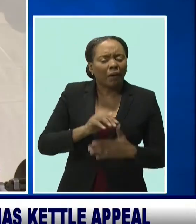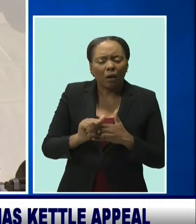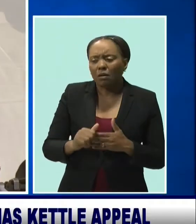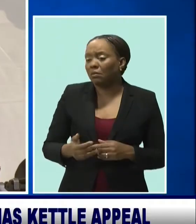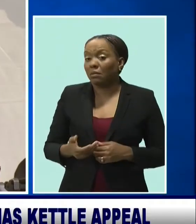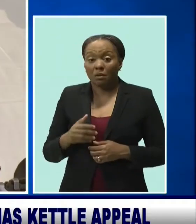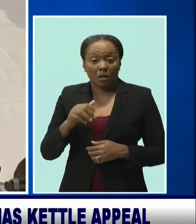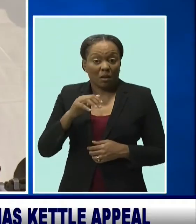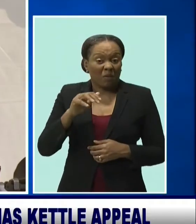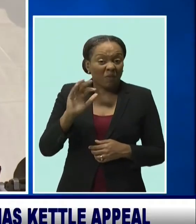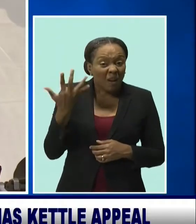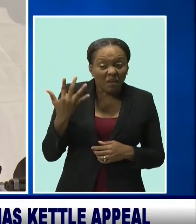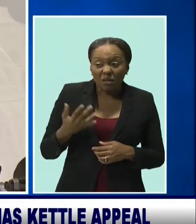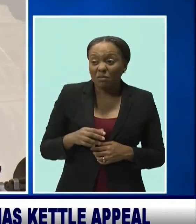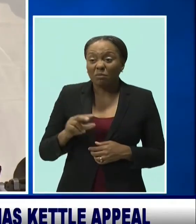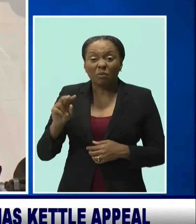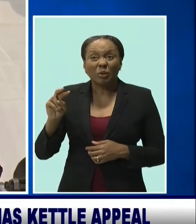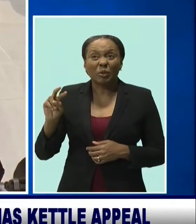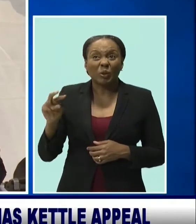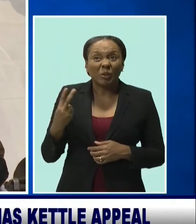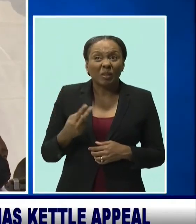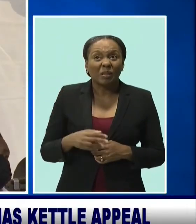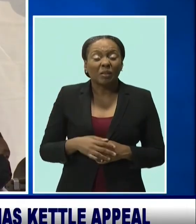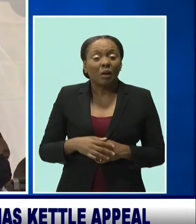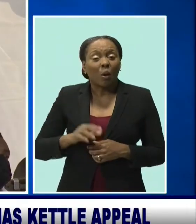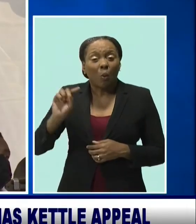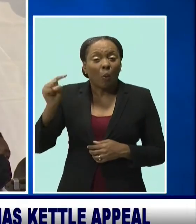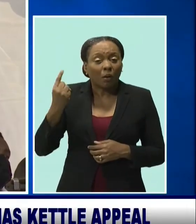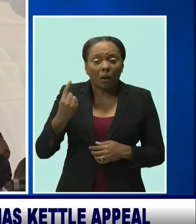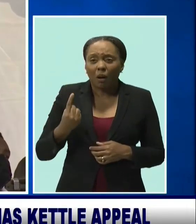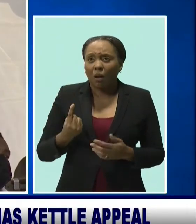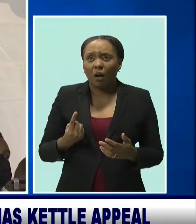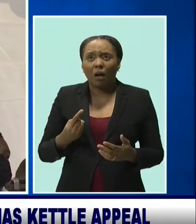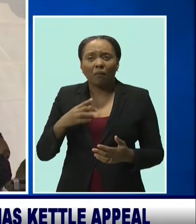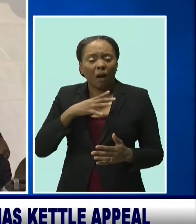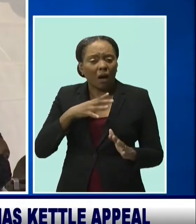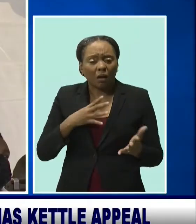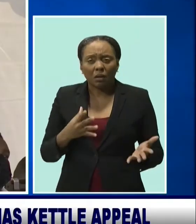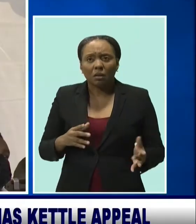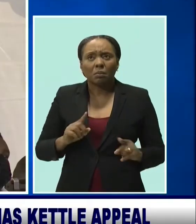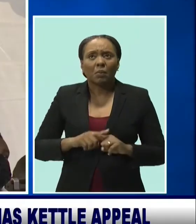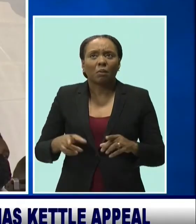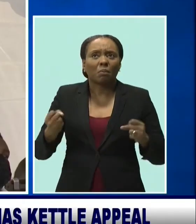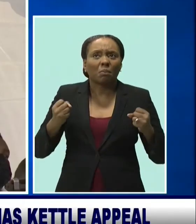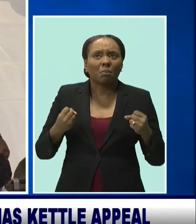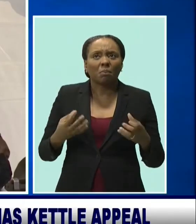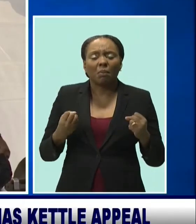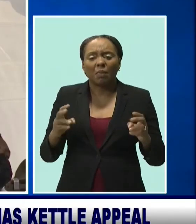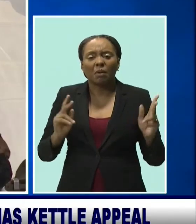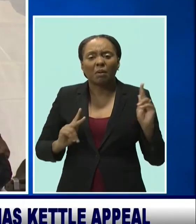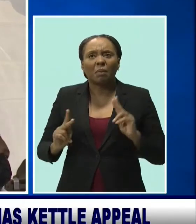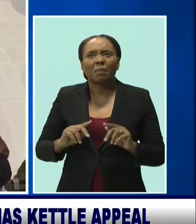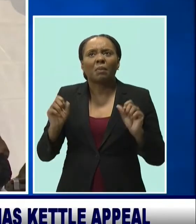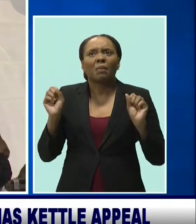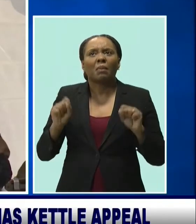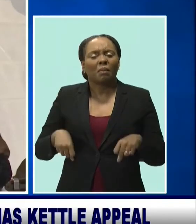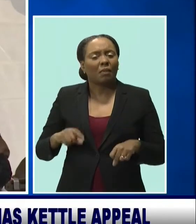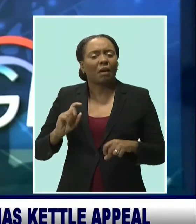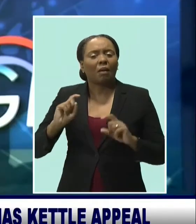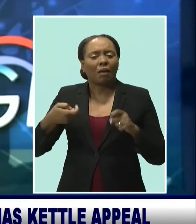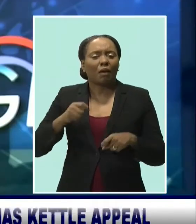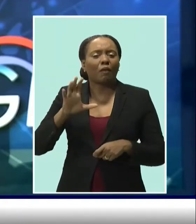do, a 2 will do, a silver dollar will do. But you know what? There are many of us who can put in a Grantley or two.